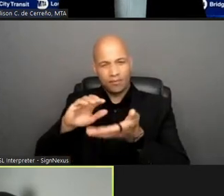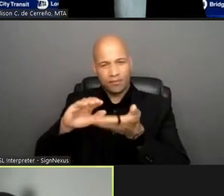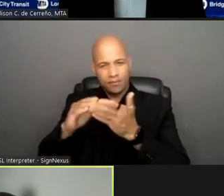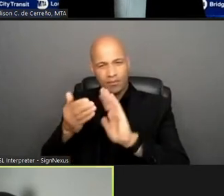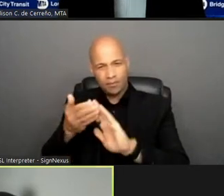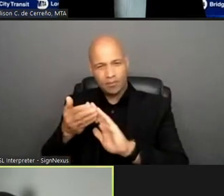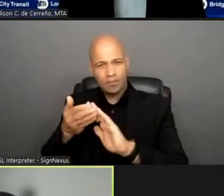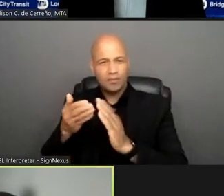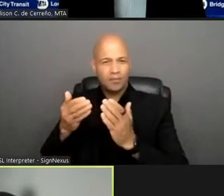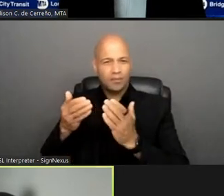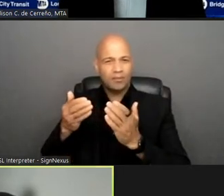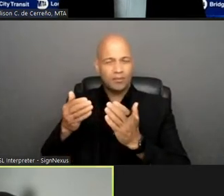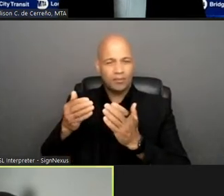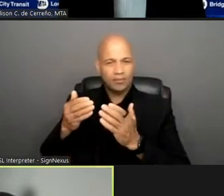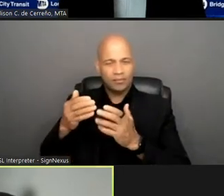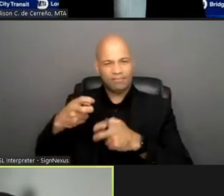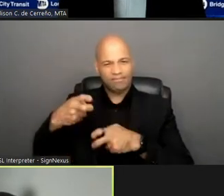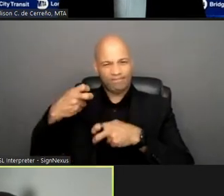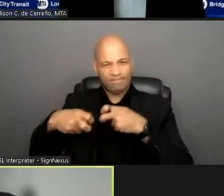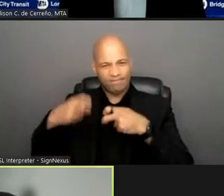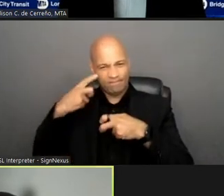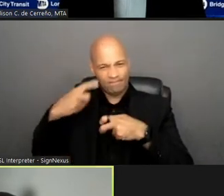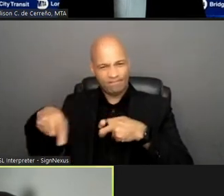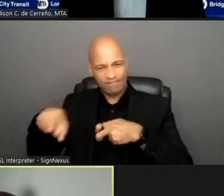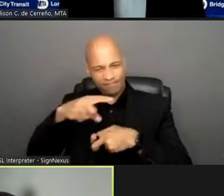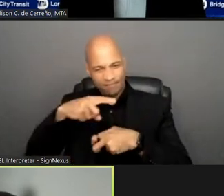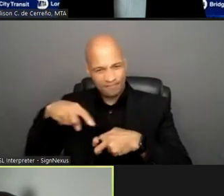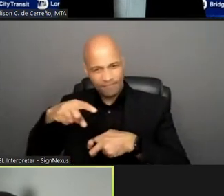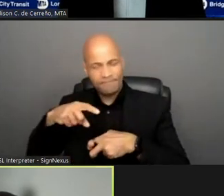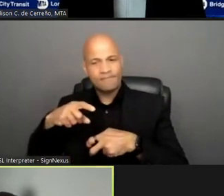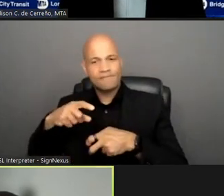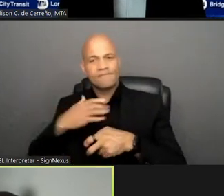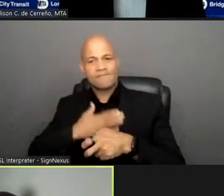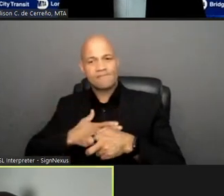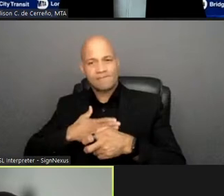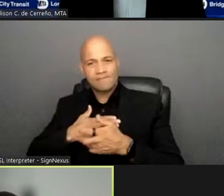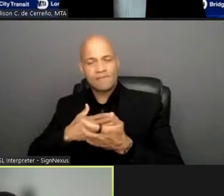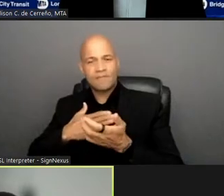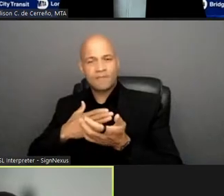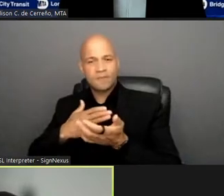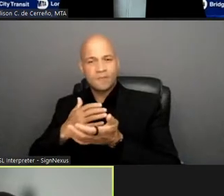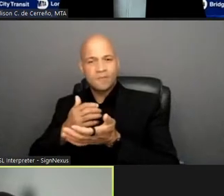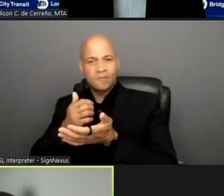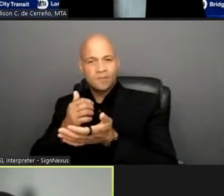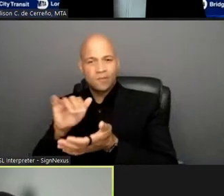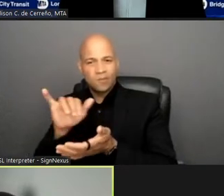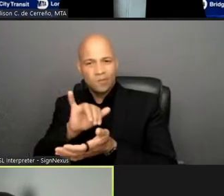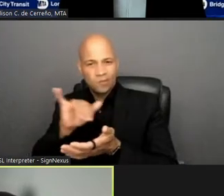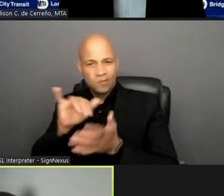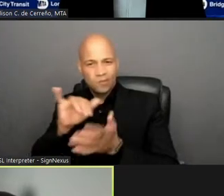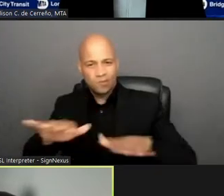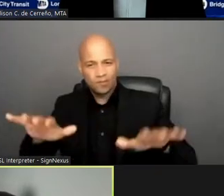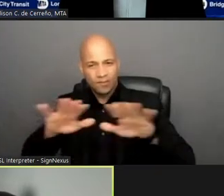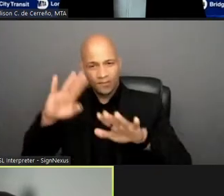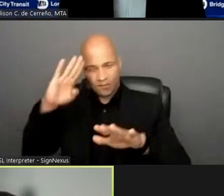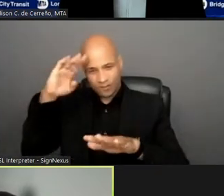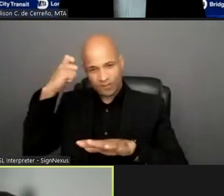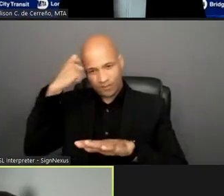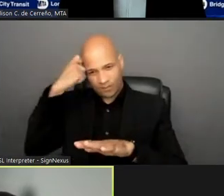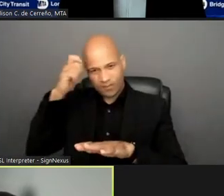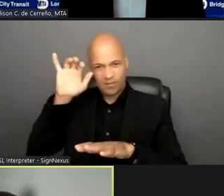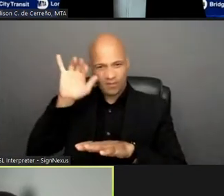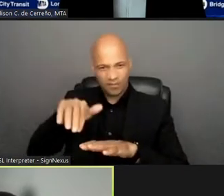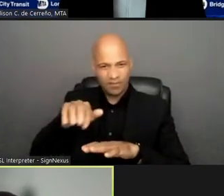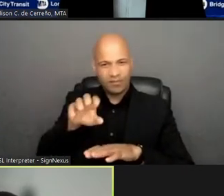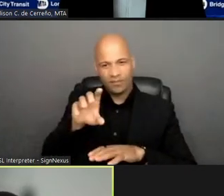draft climate criteria released by the climate Justice working group nearly the entire Bronx qualifies as a disadvantaged